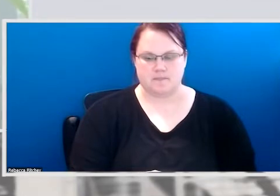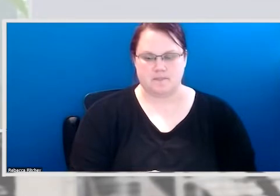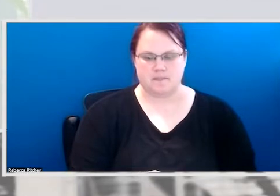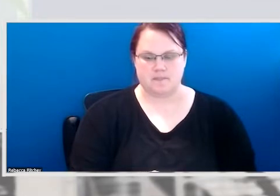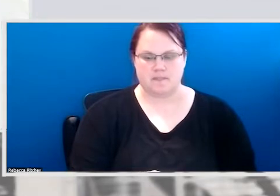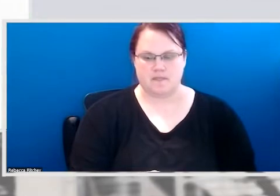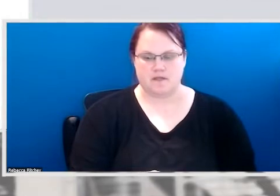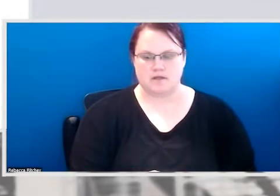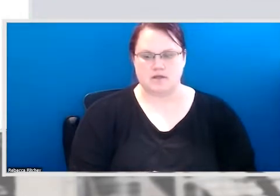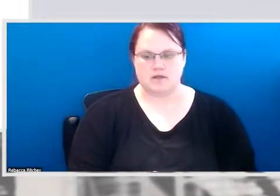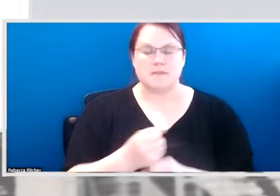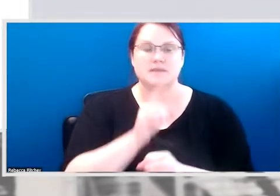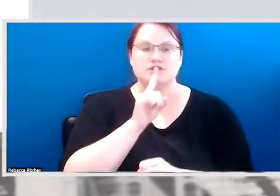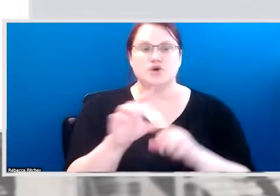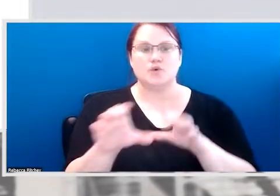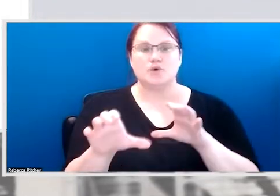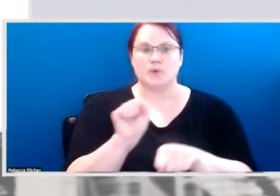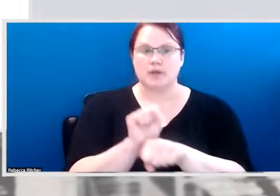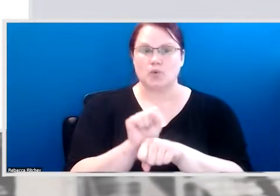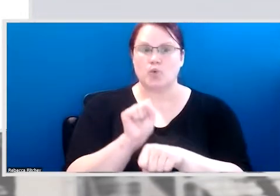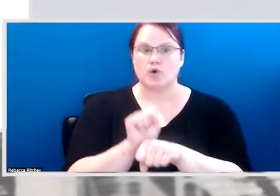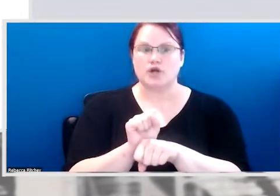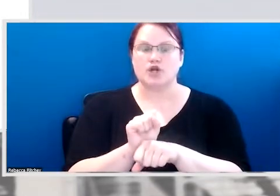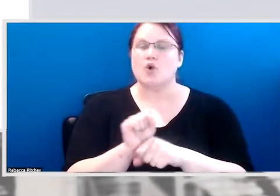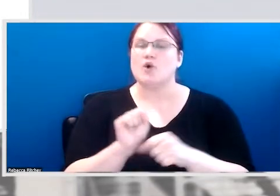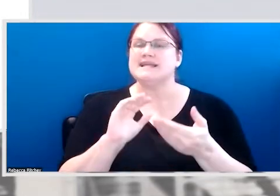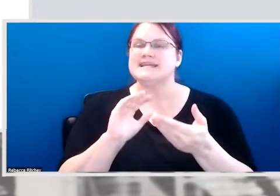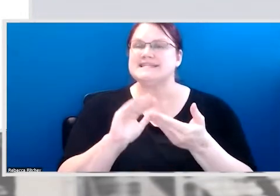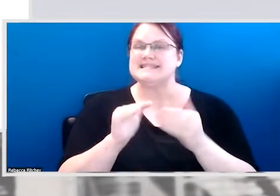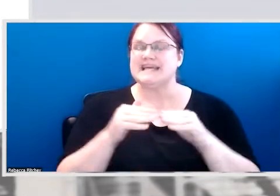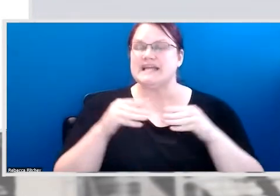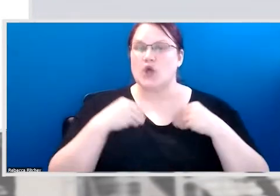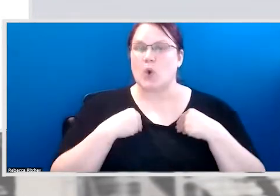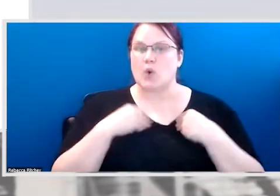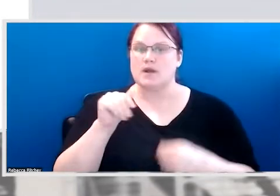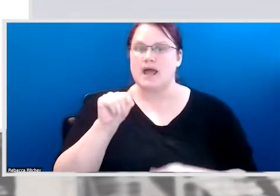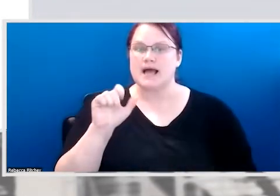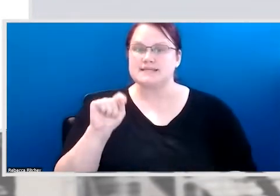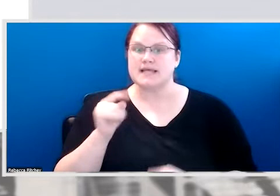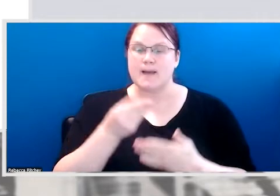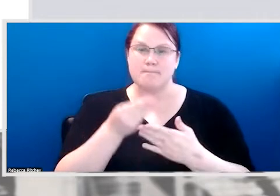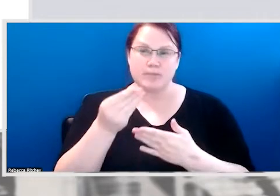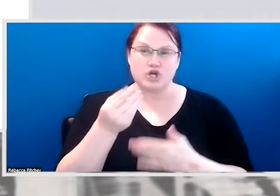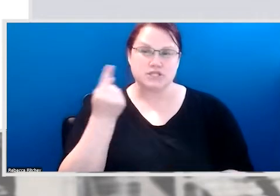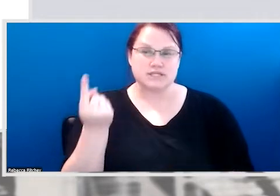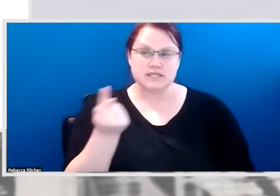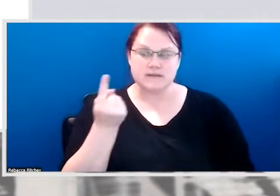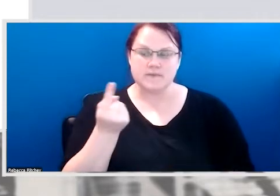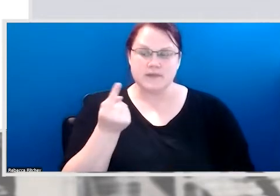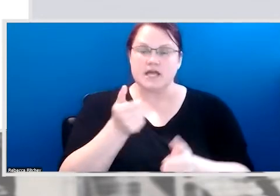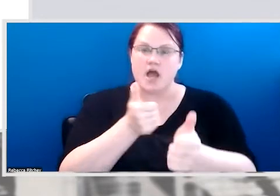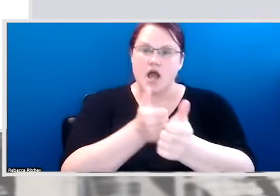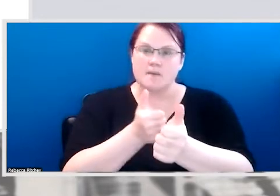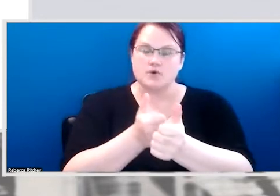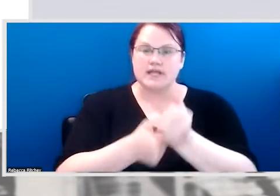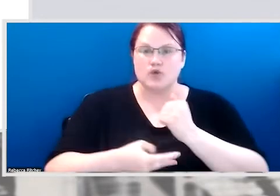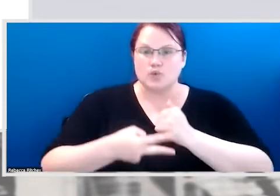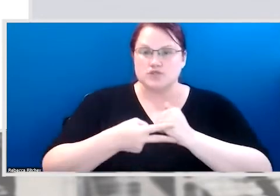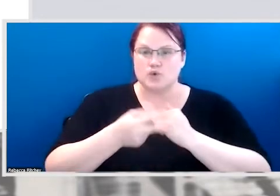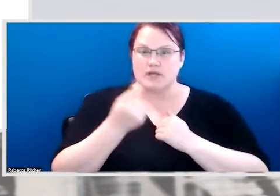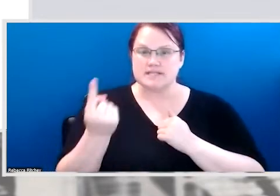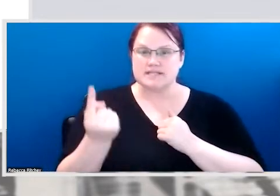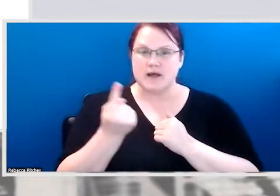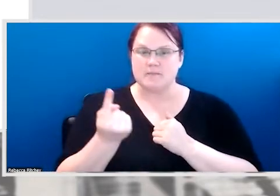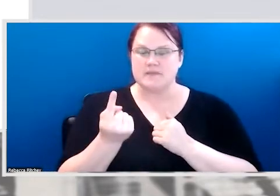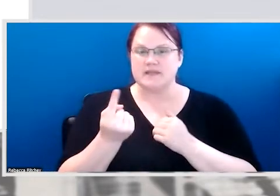doing work on a city-owned asset, whether that's purchasing something or upgrading or restoring something. It needs to be something